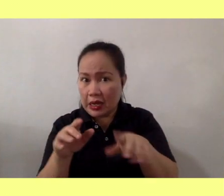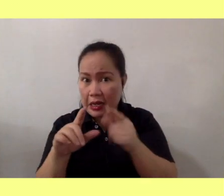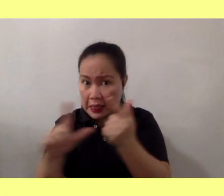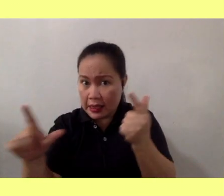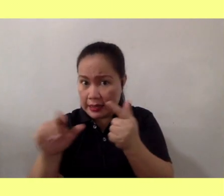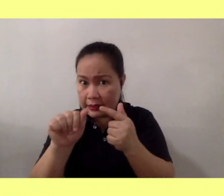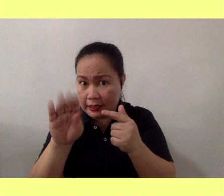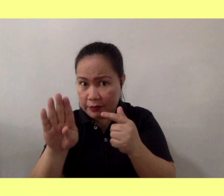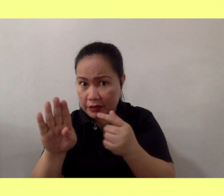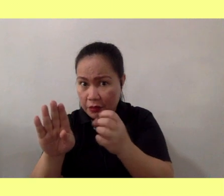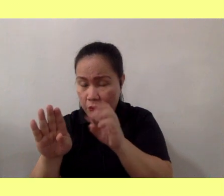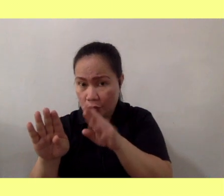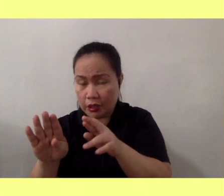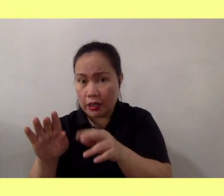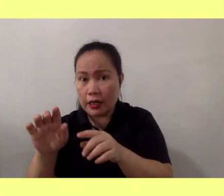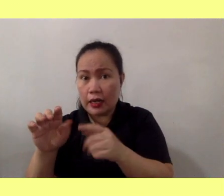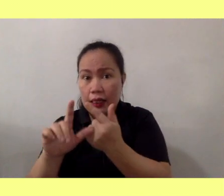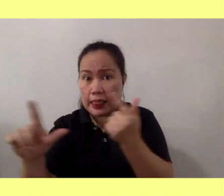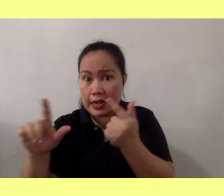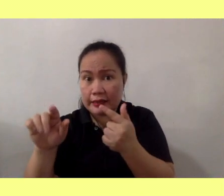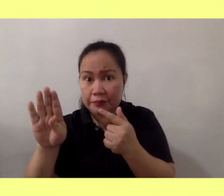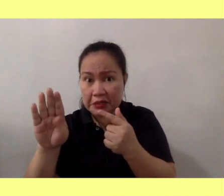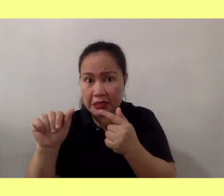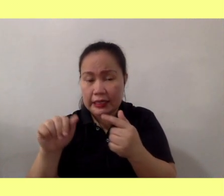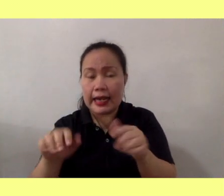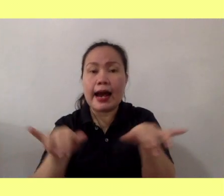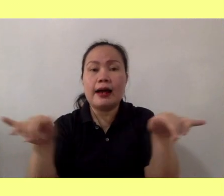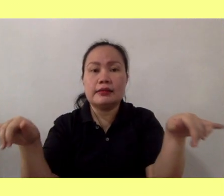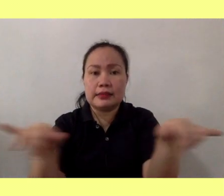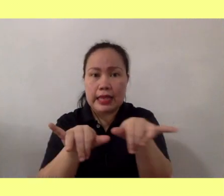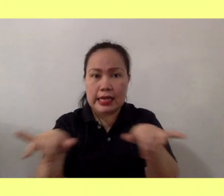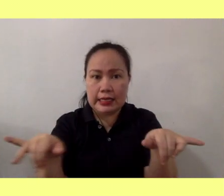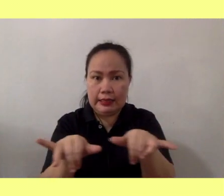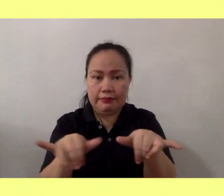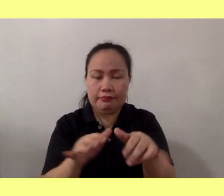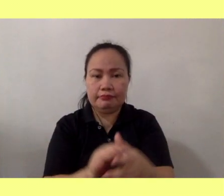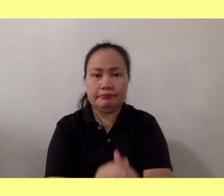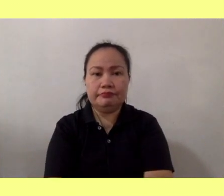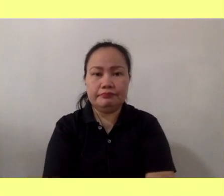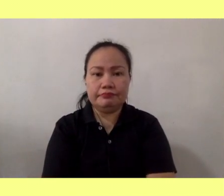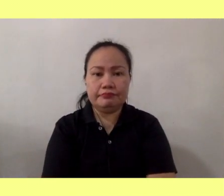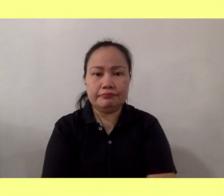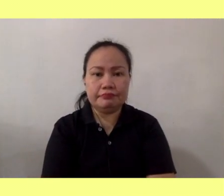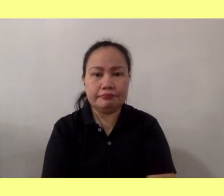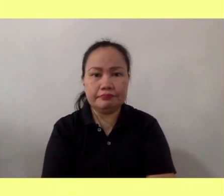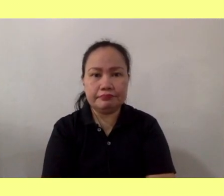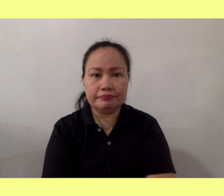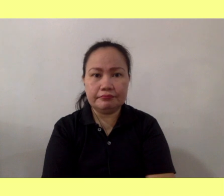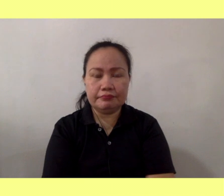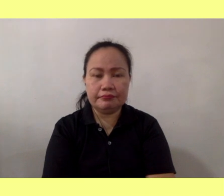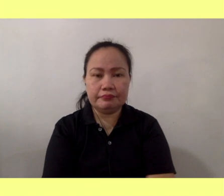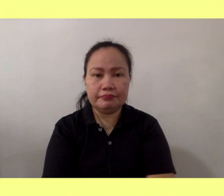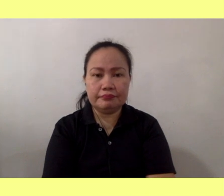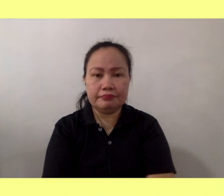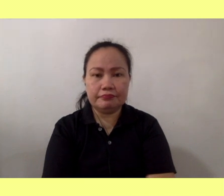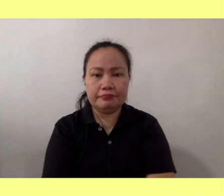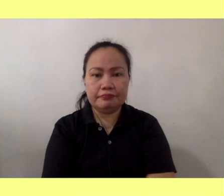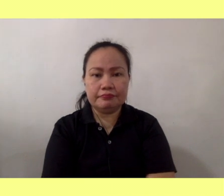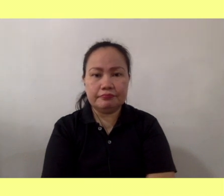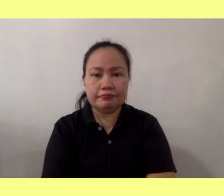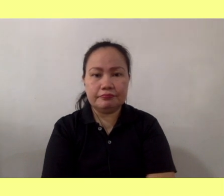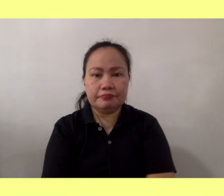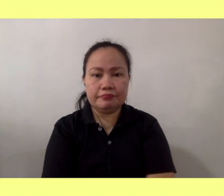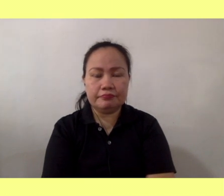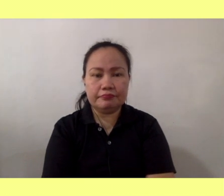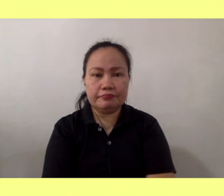So, ang line pwedeng by using script letter or by any 2 points. So, ito ay line AB or line BA or pwede ring line D.